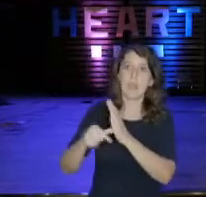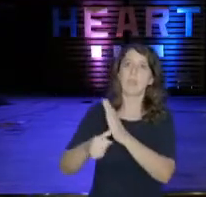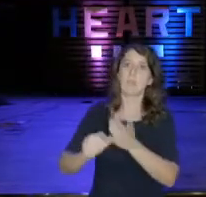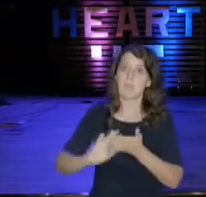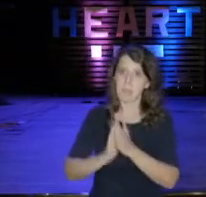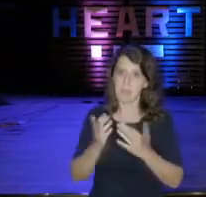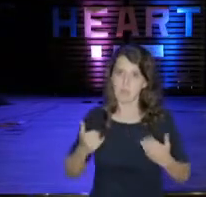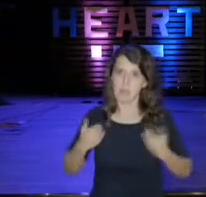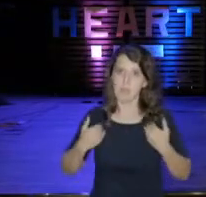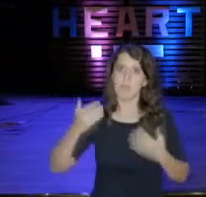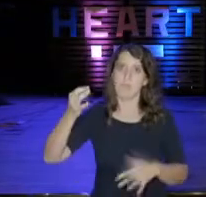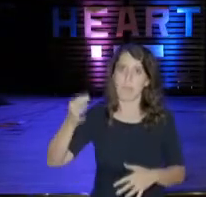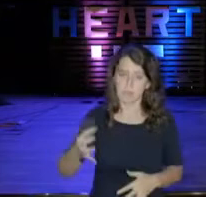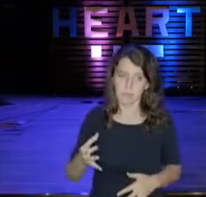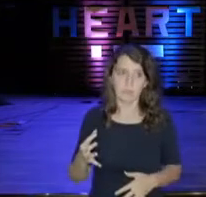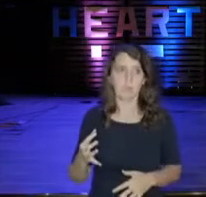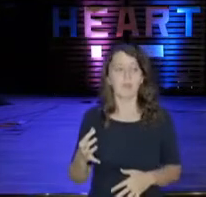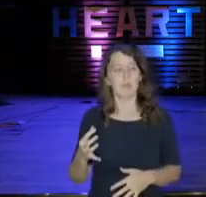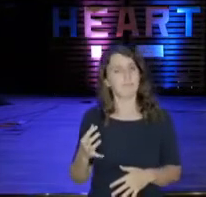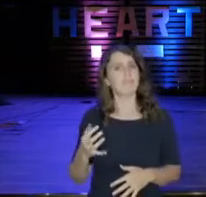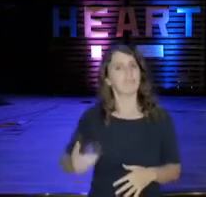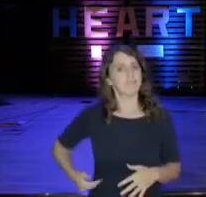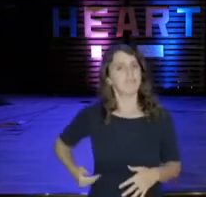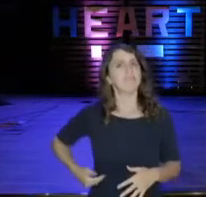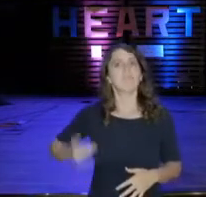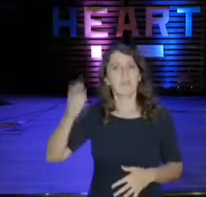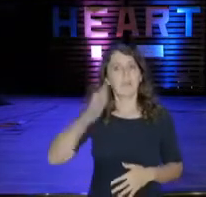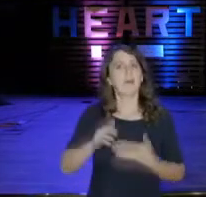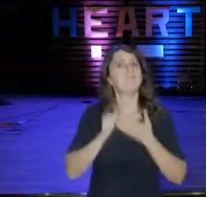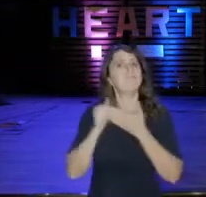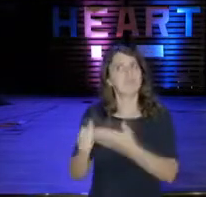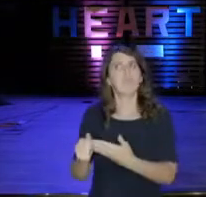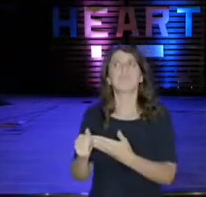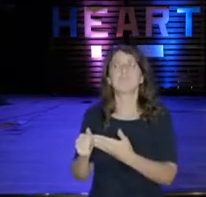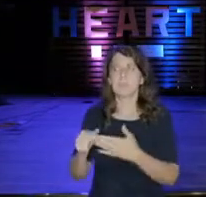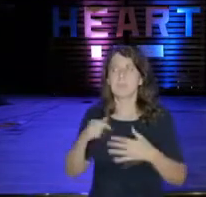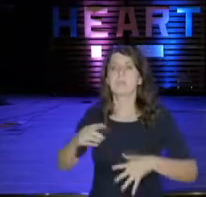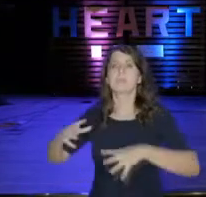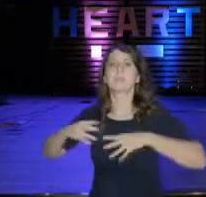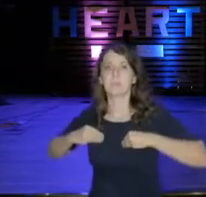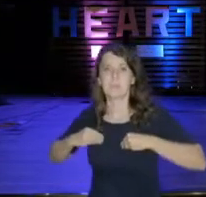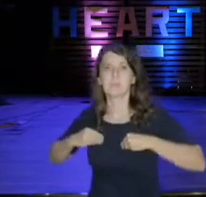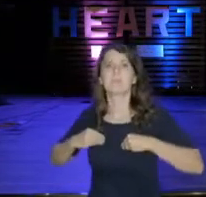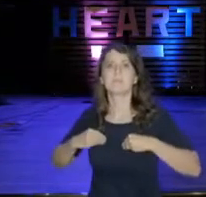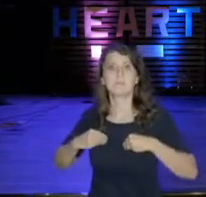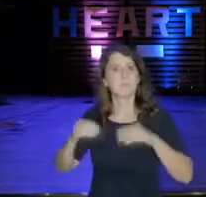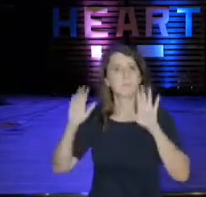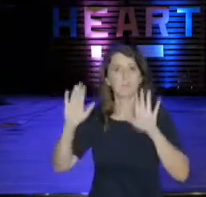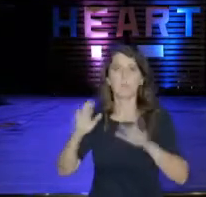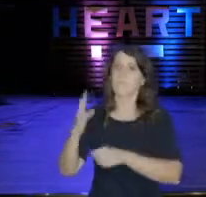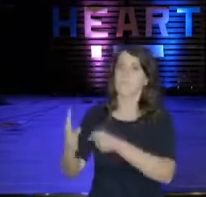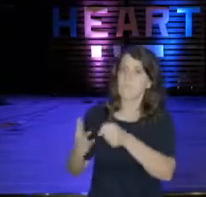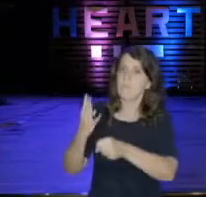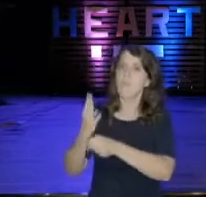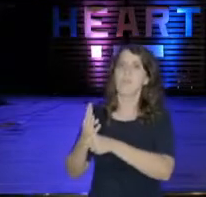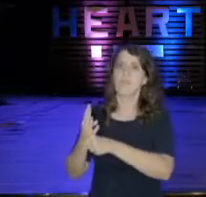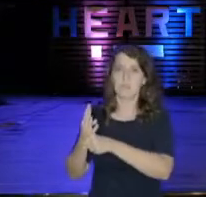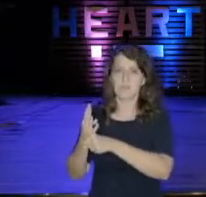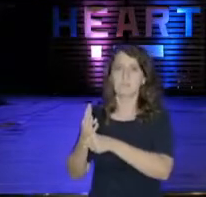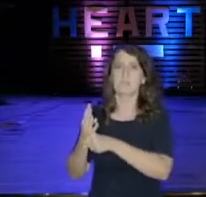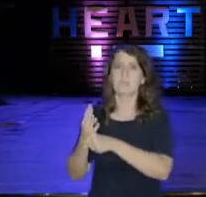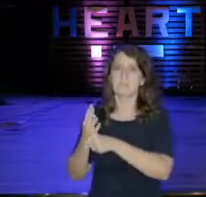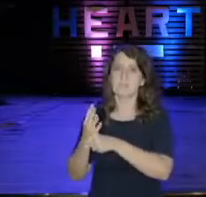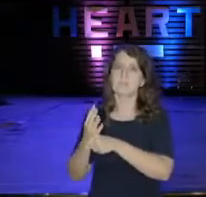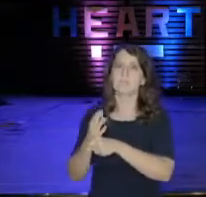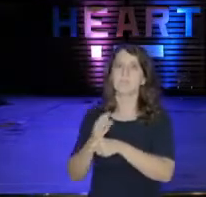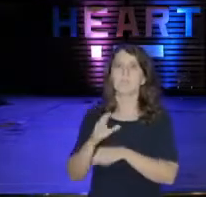pastor. And I felt that was where God was leading me to go. And so I accepted that call, and we had a great 4 years of ministry in Oklahoma